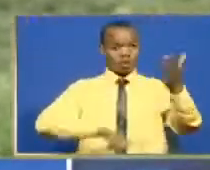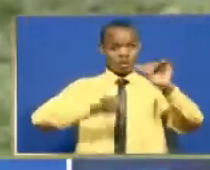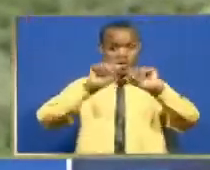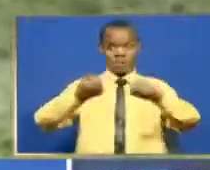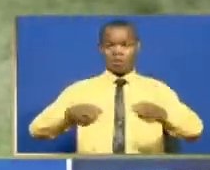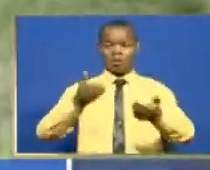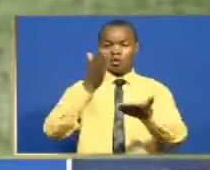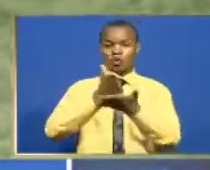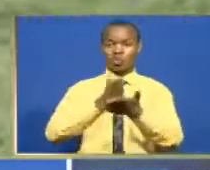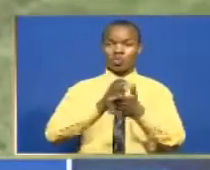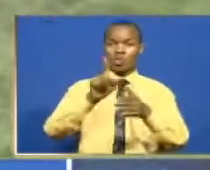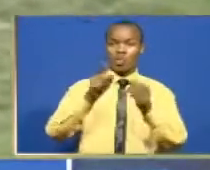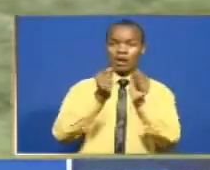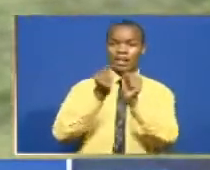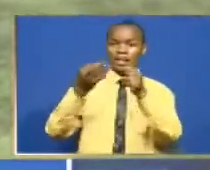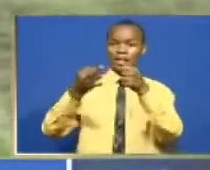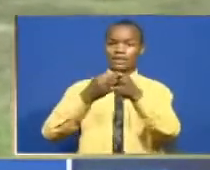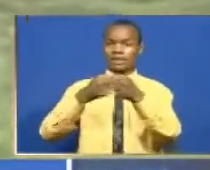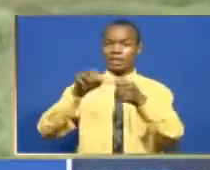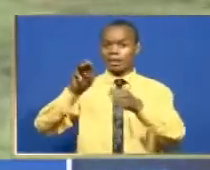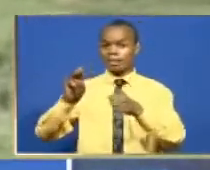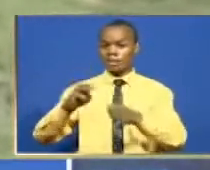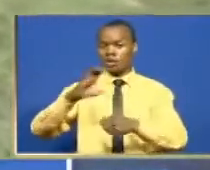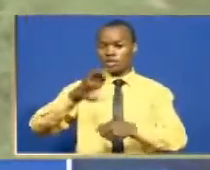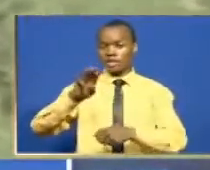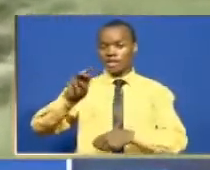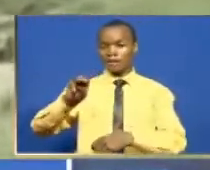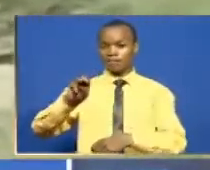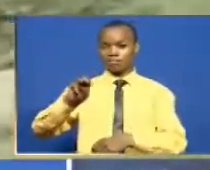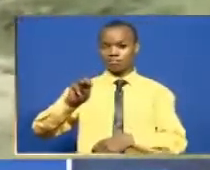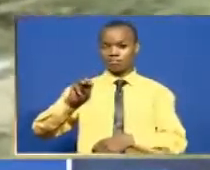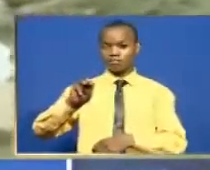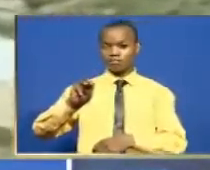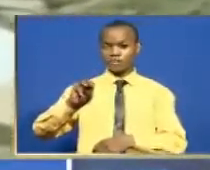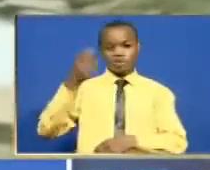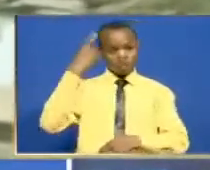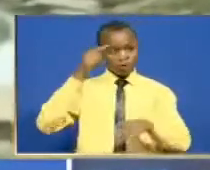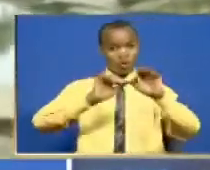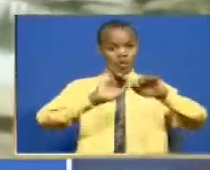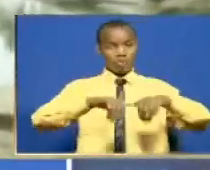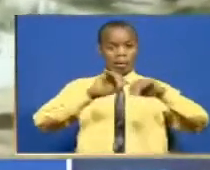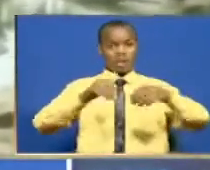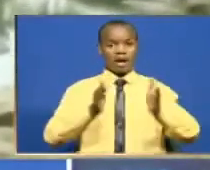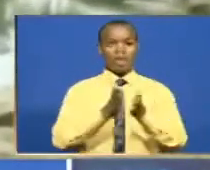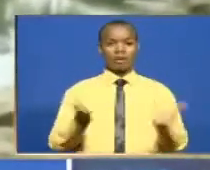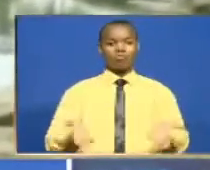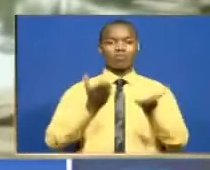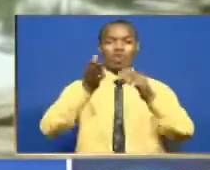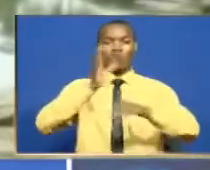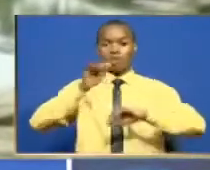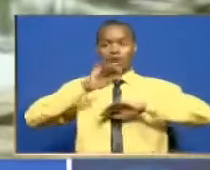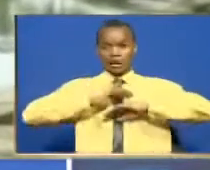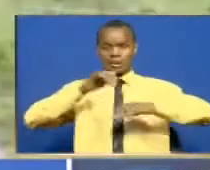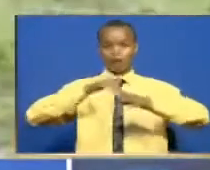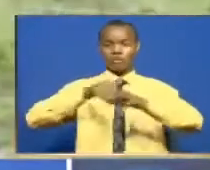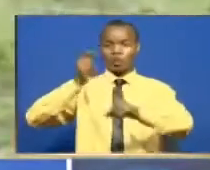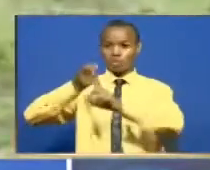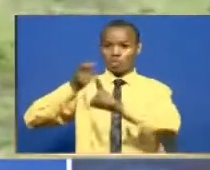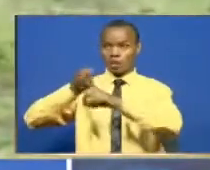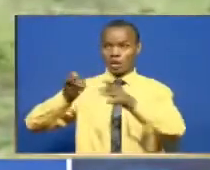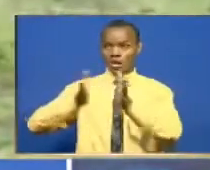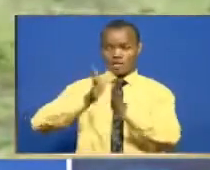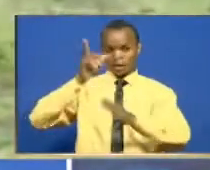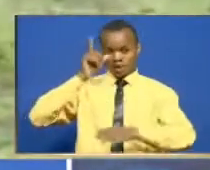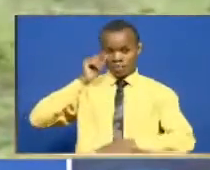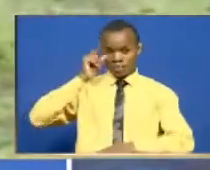hold 118 million cubic meters of water for irrigation and boost the water supply in Kwale and Mombasa counties. The purpose